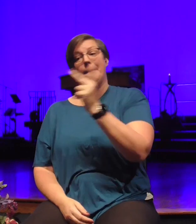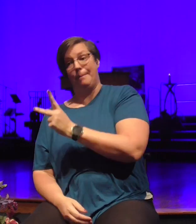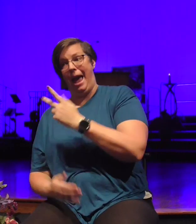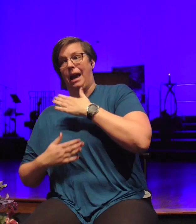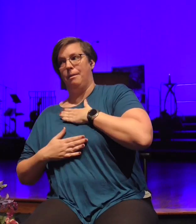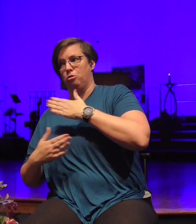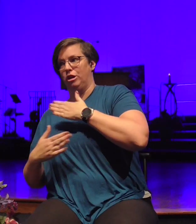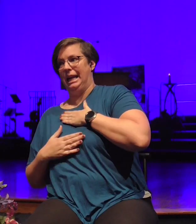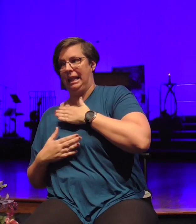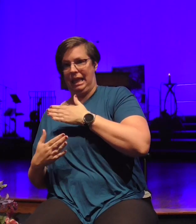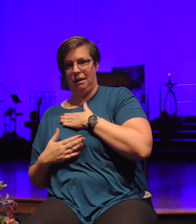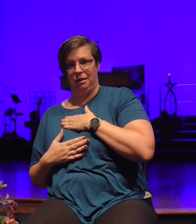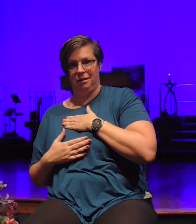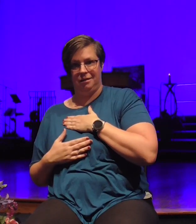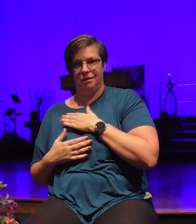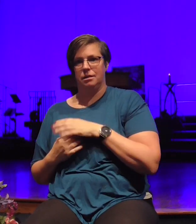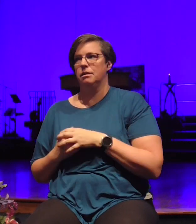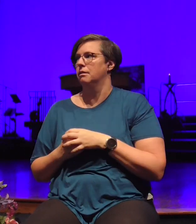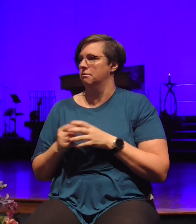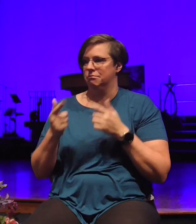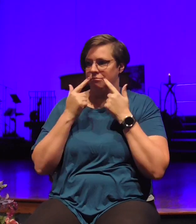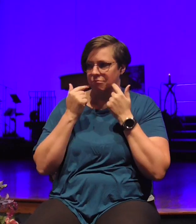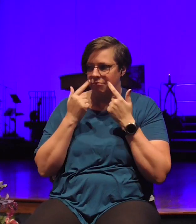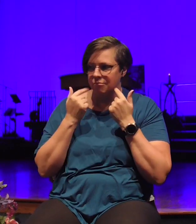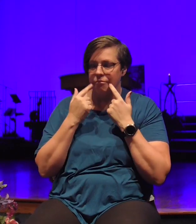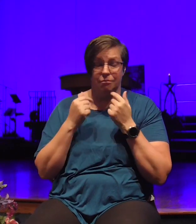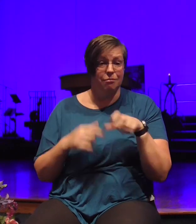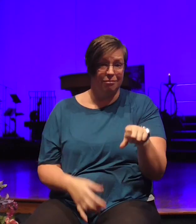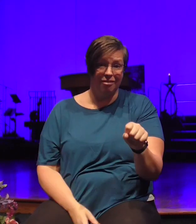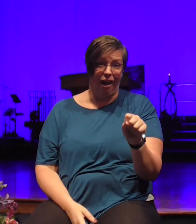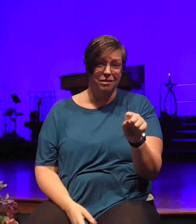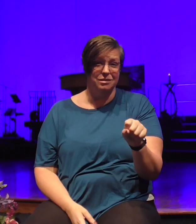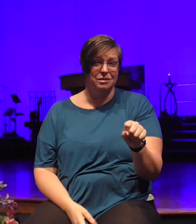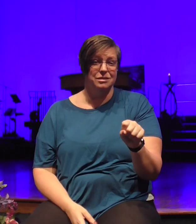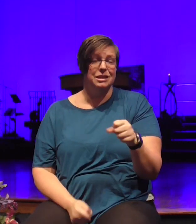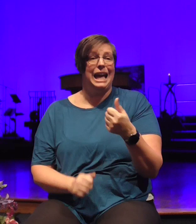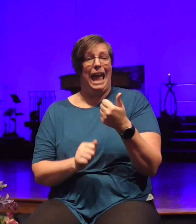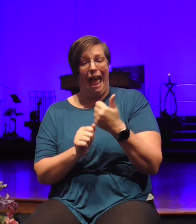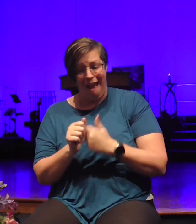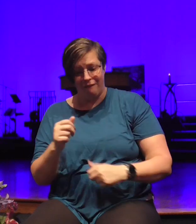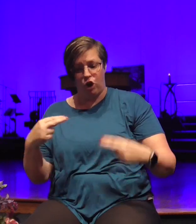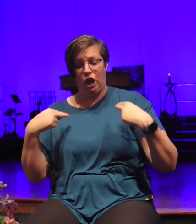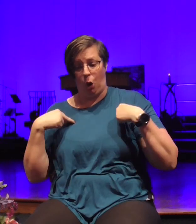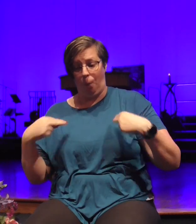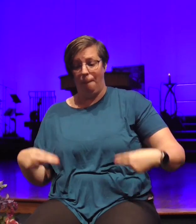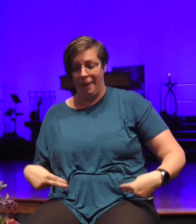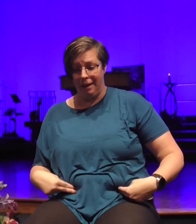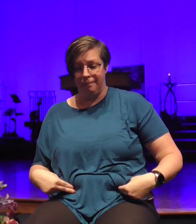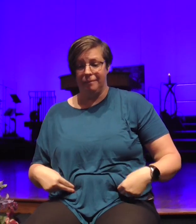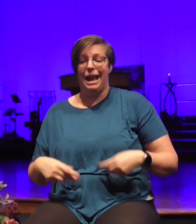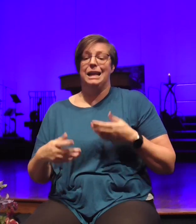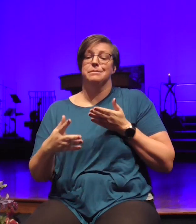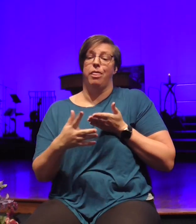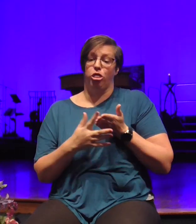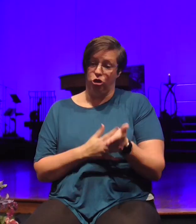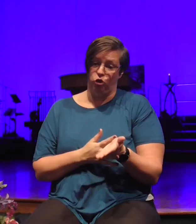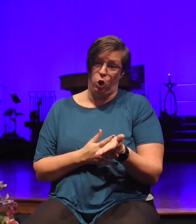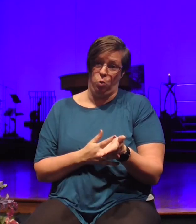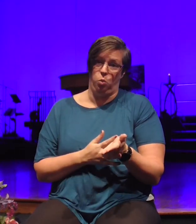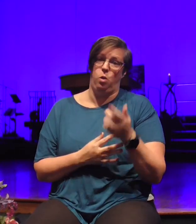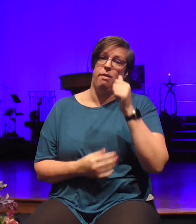Yeah. Every human being, as I said before, has been through those dips,